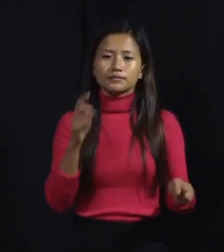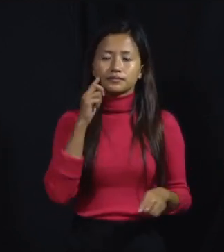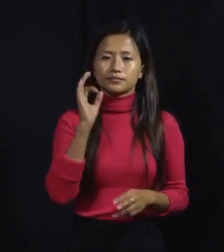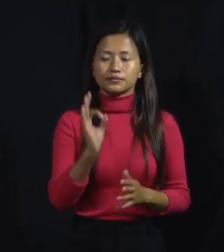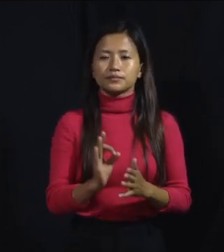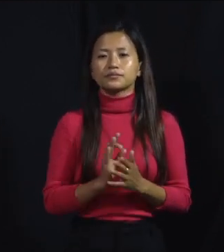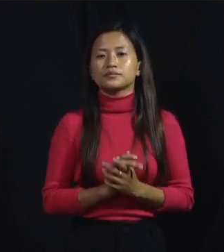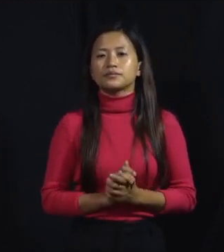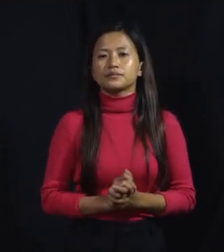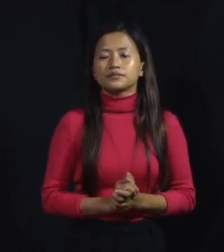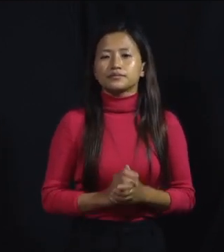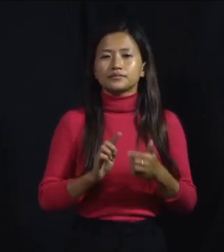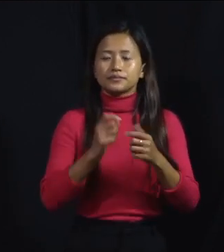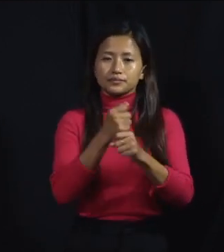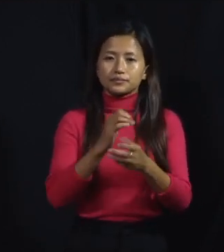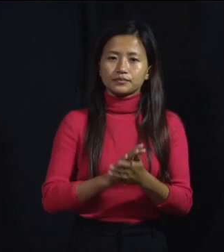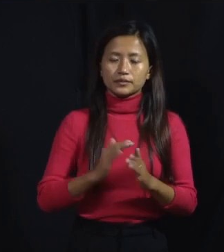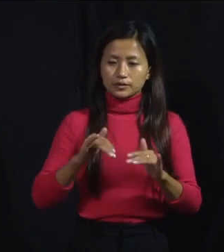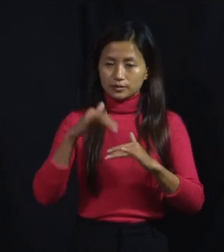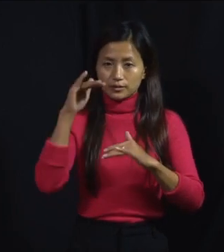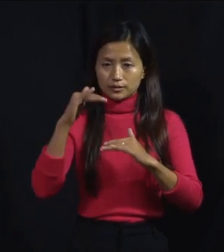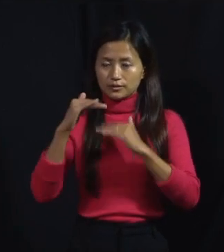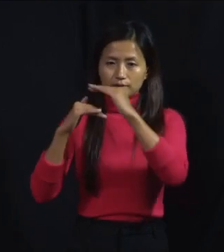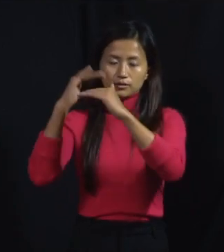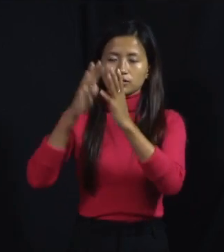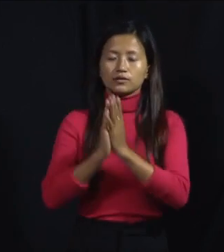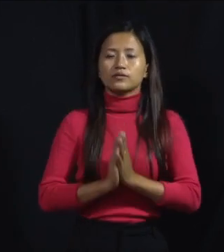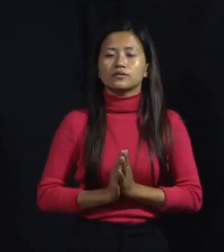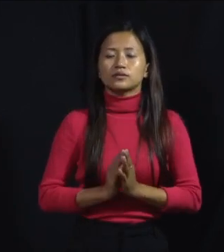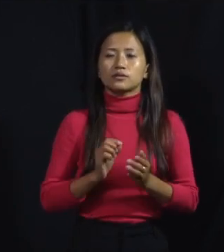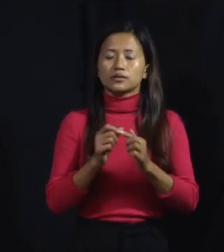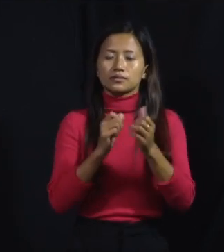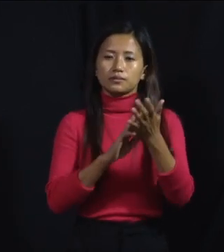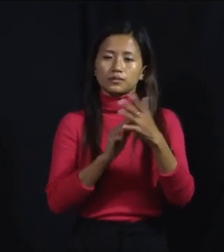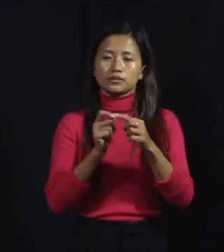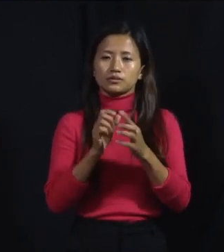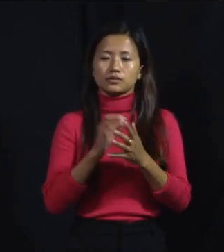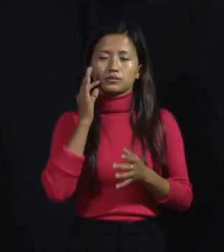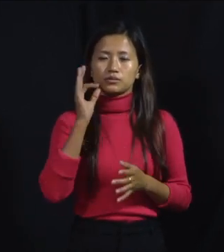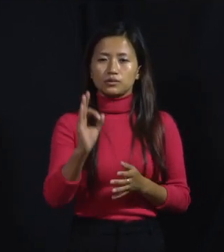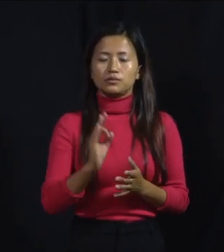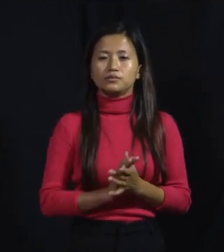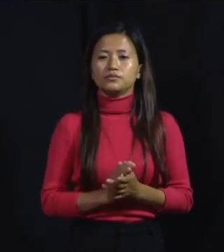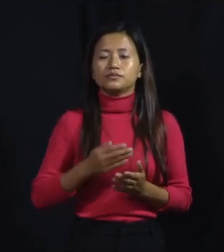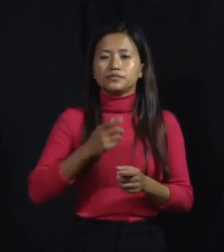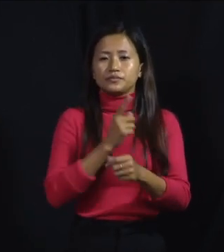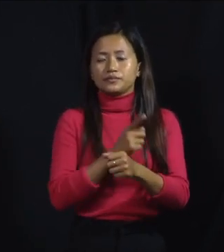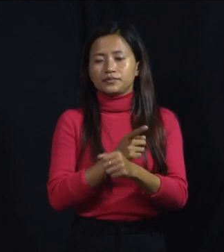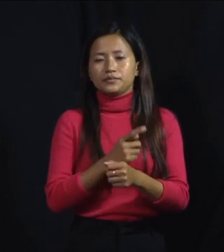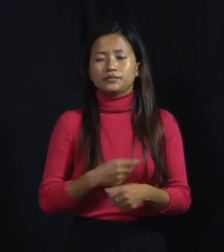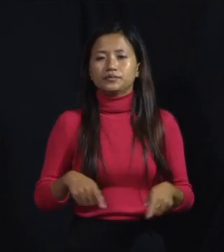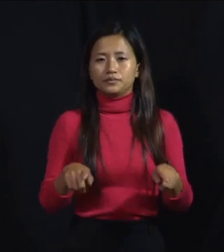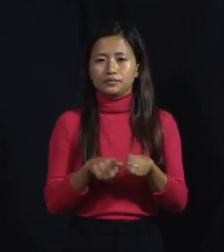important. For example, in the stages of human development, educational implications were important so that the teachers